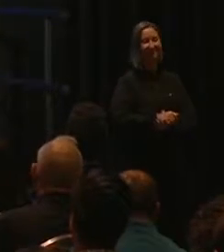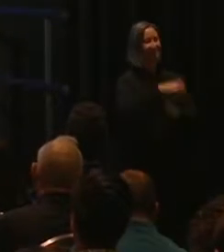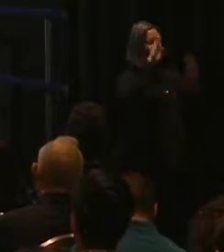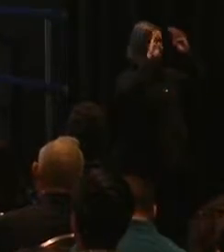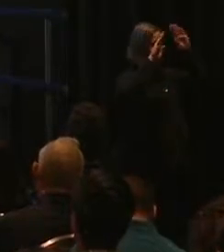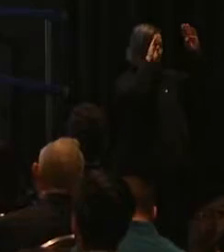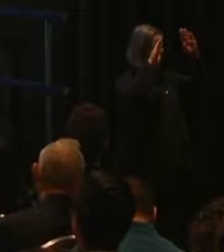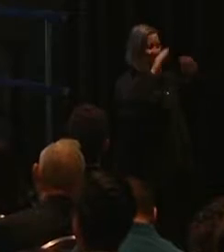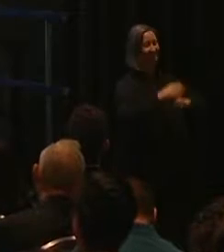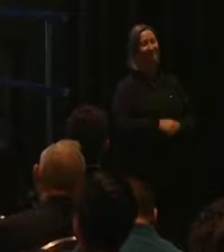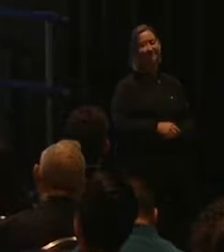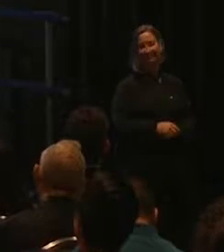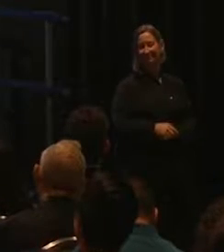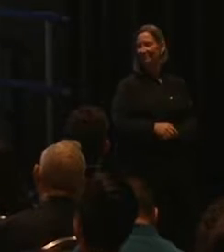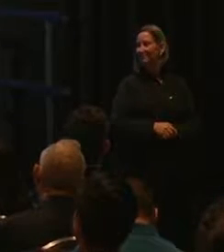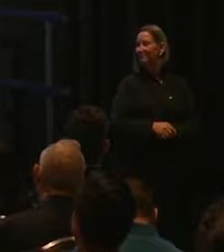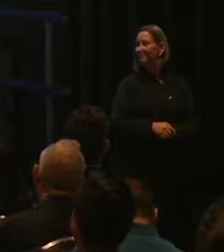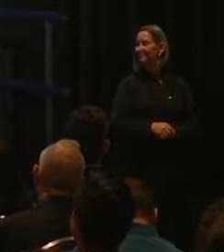Hello, everyone.